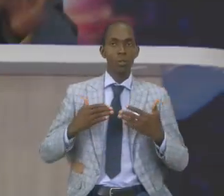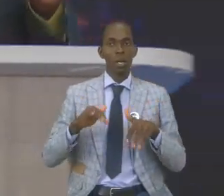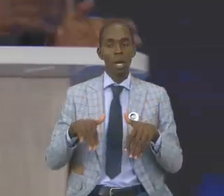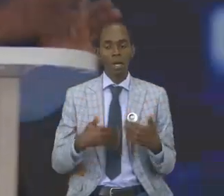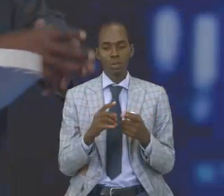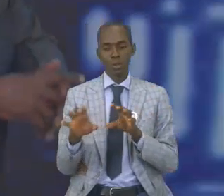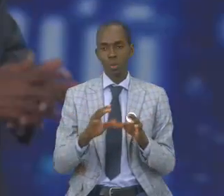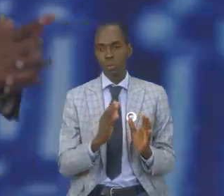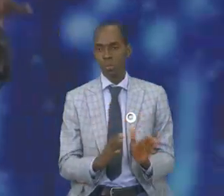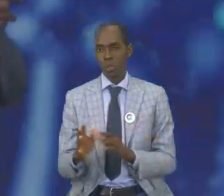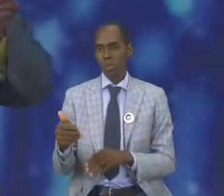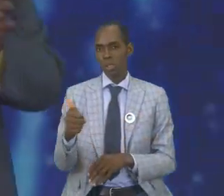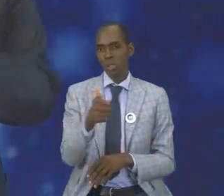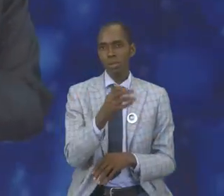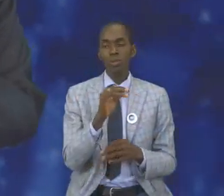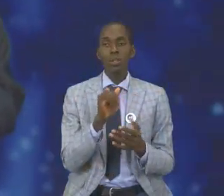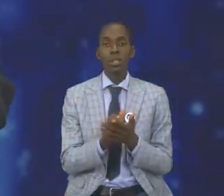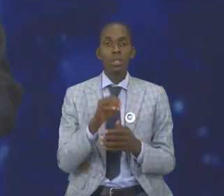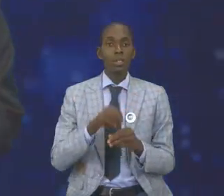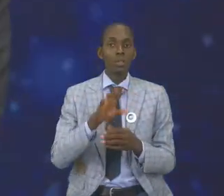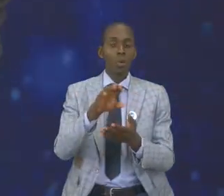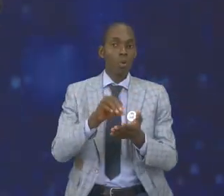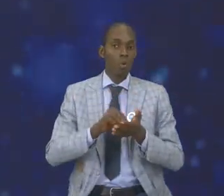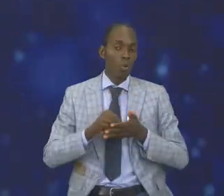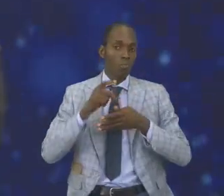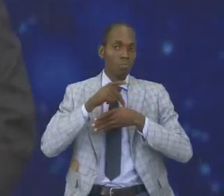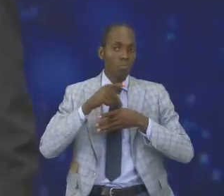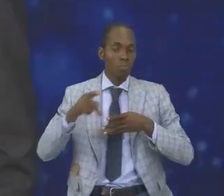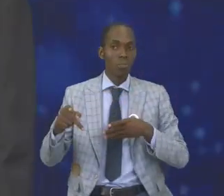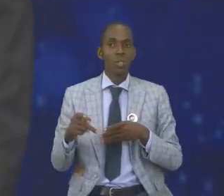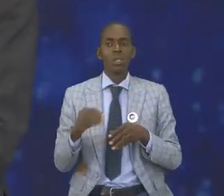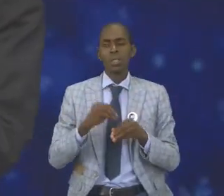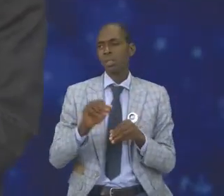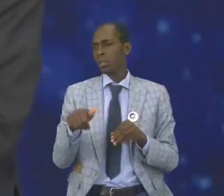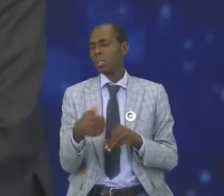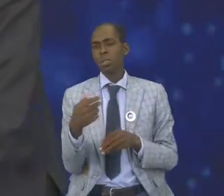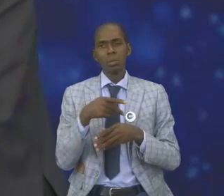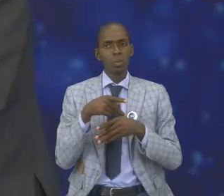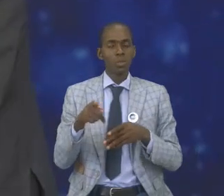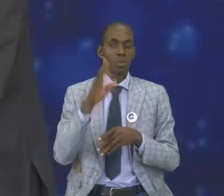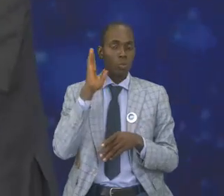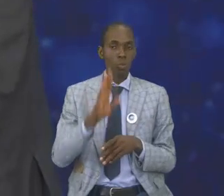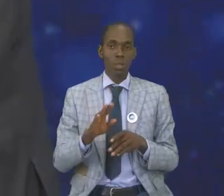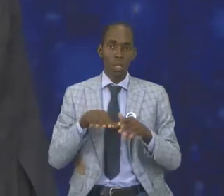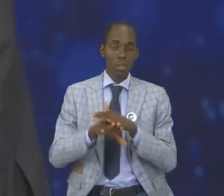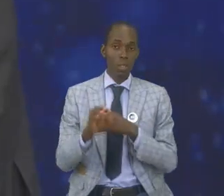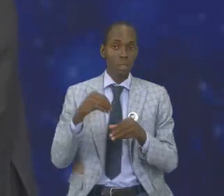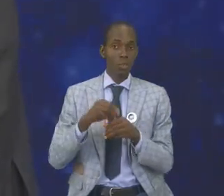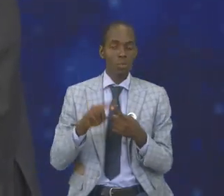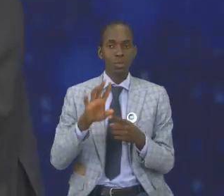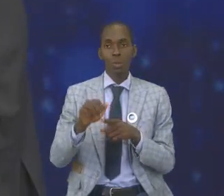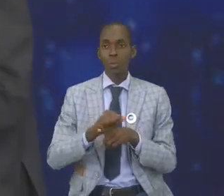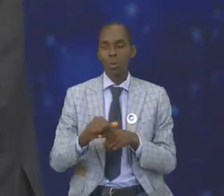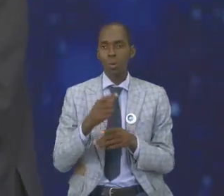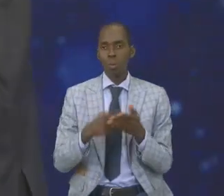yourself so that in your field, or maybe any other field you are going to get to, in your practice, what you are